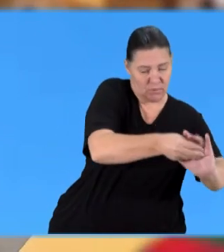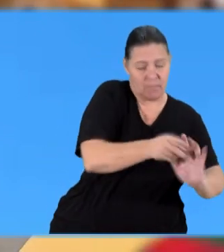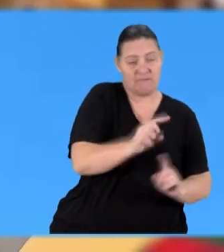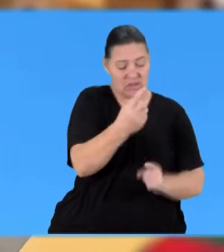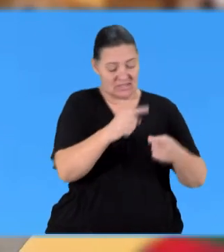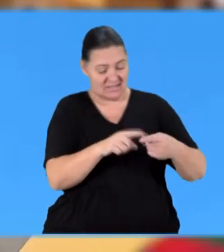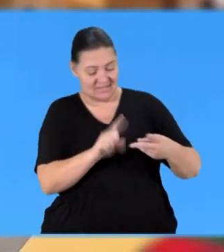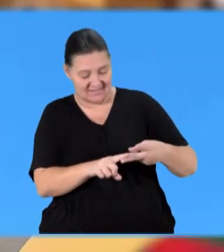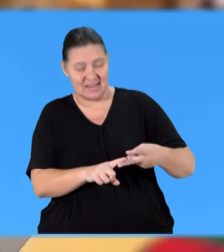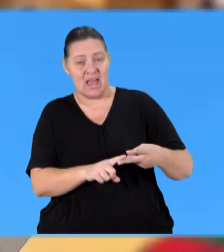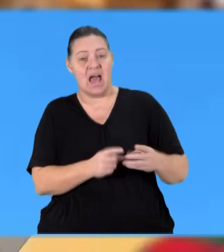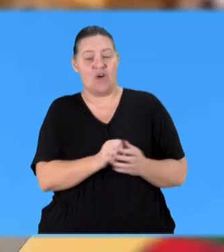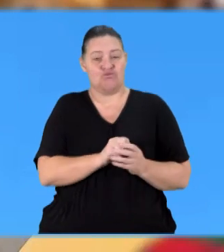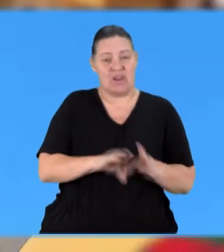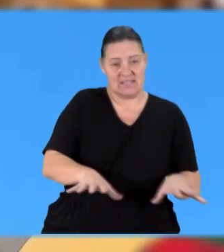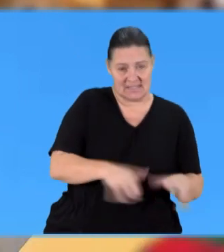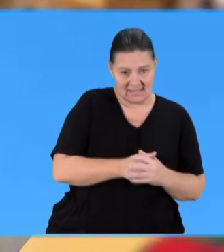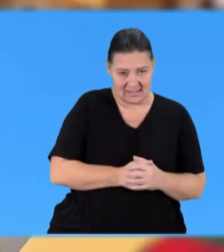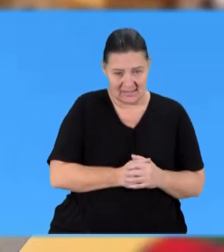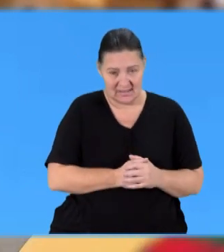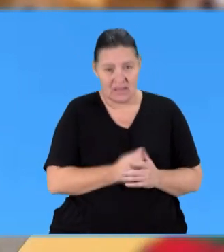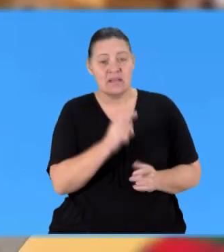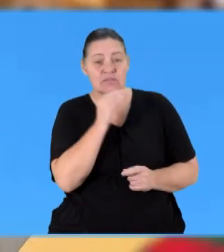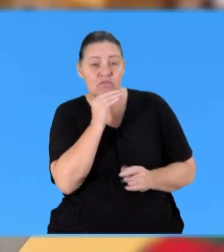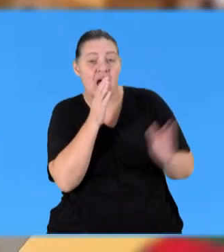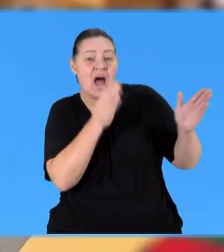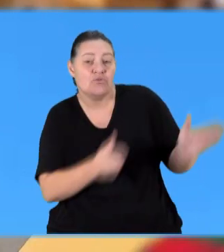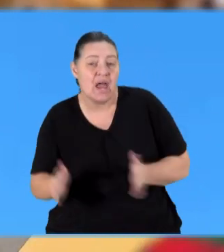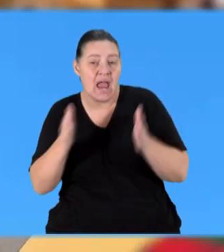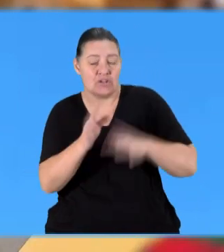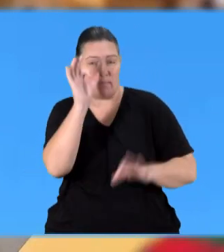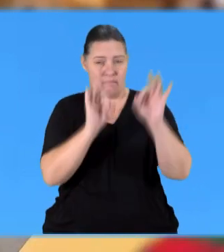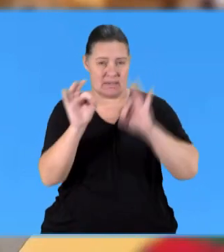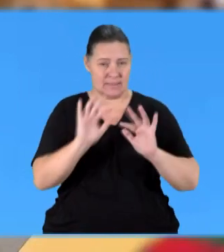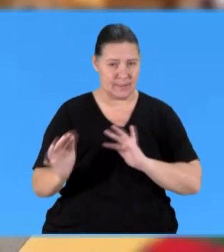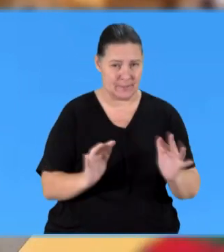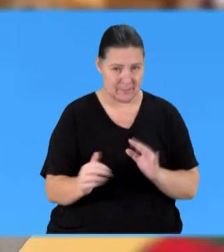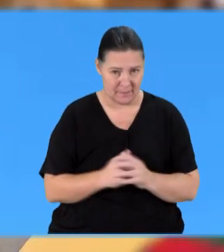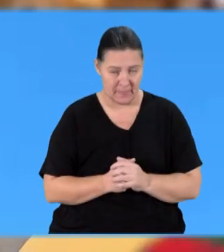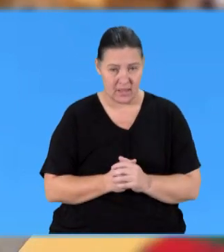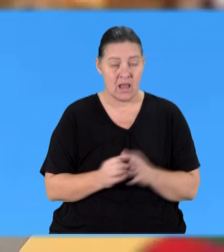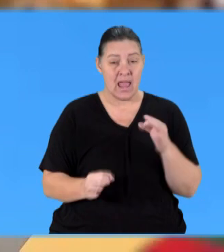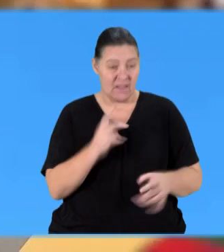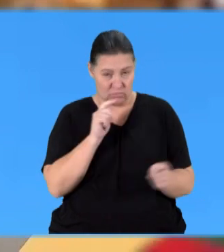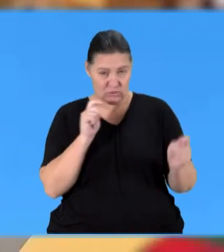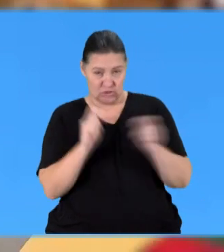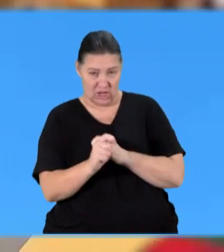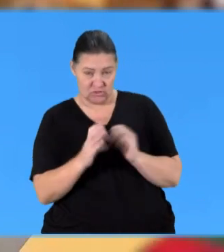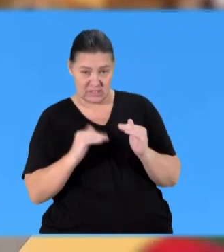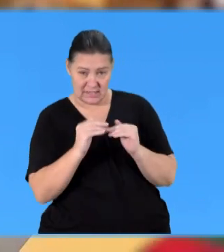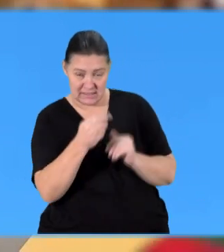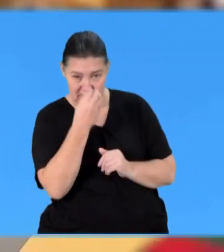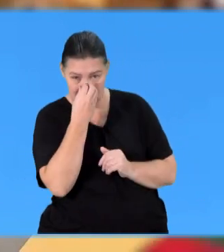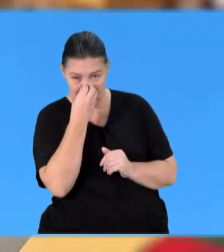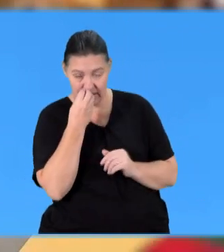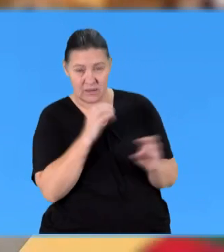that the change of state always involves is the arrangement of the particles. Remember that whenever we are changing the state, we